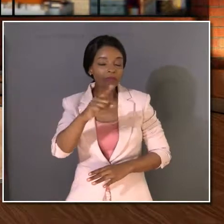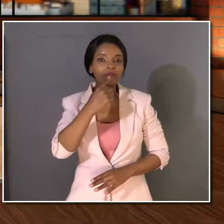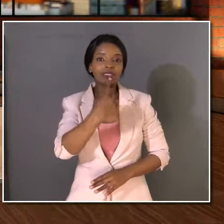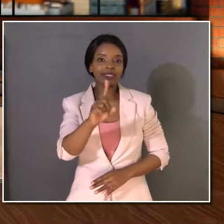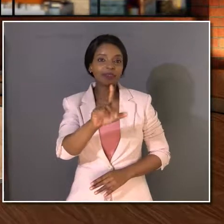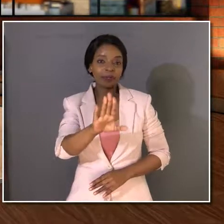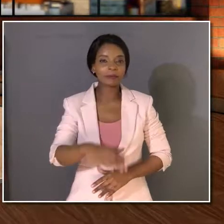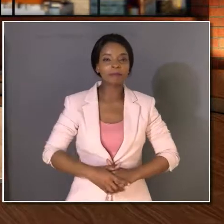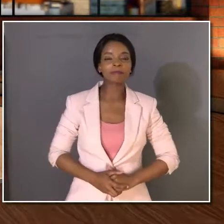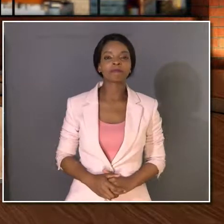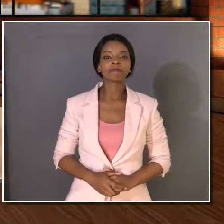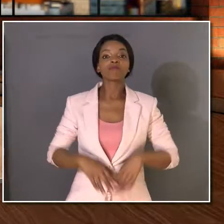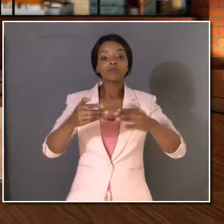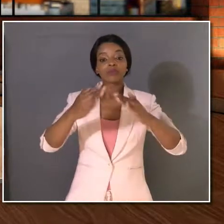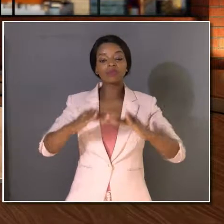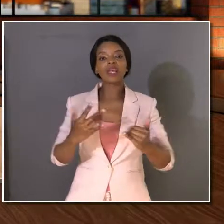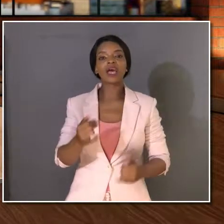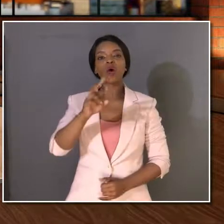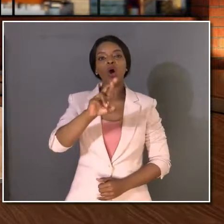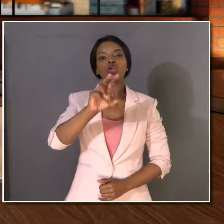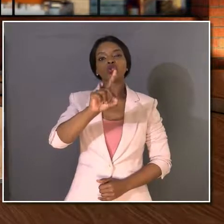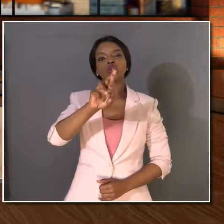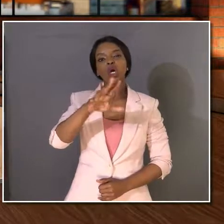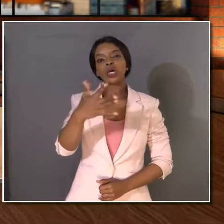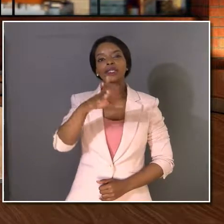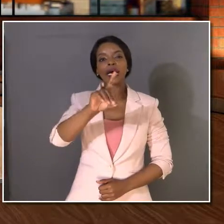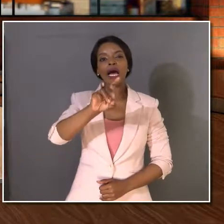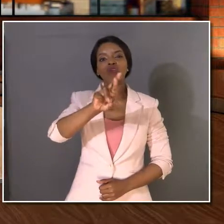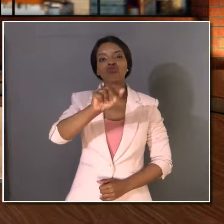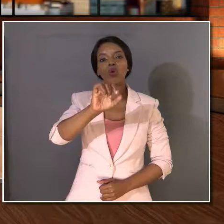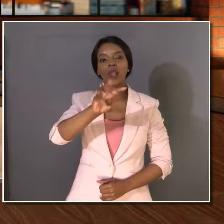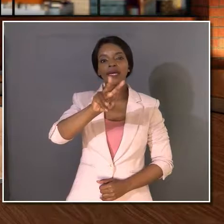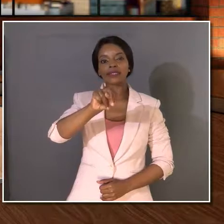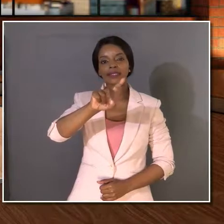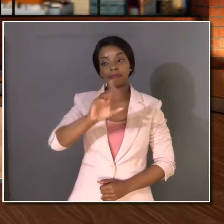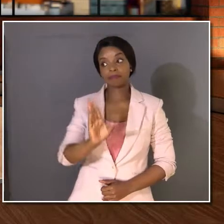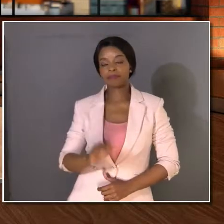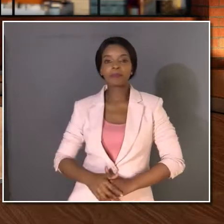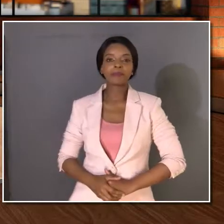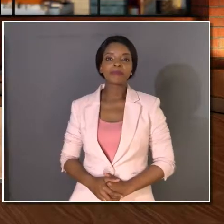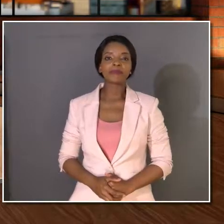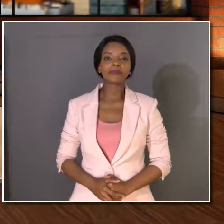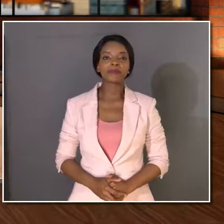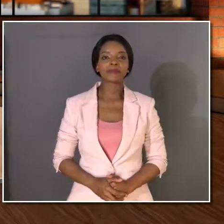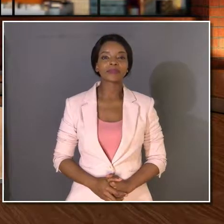a short message from Dr. Roland, trustee of the SAB Foundation.